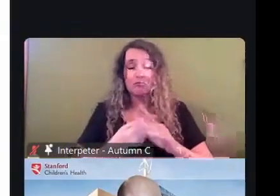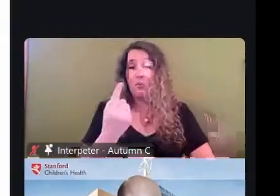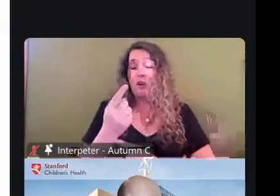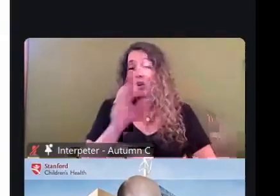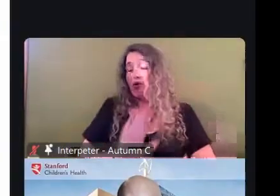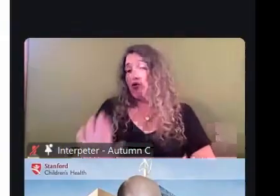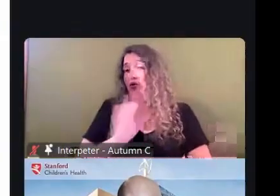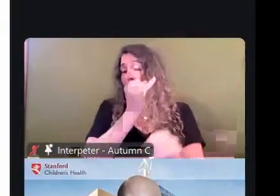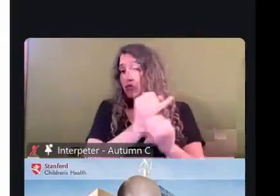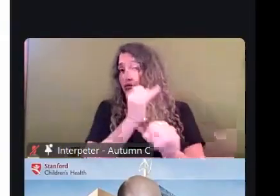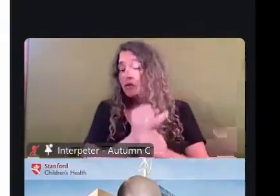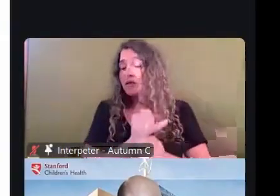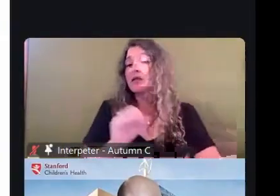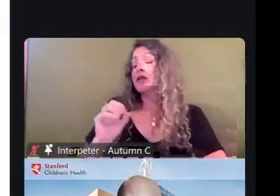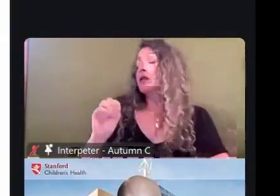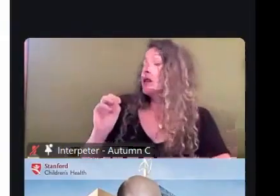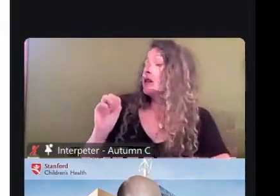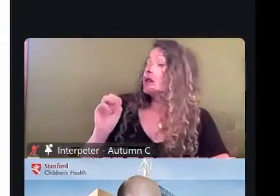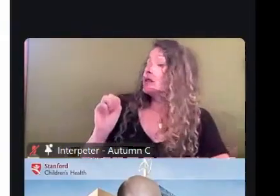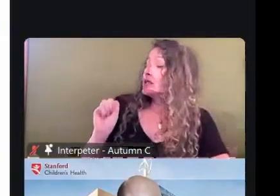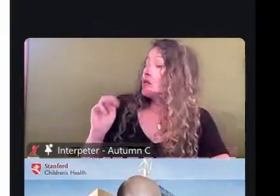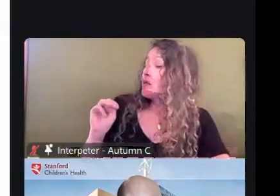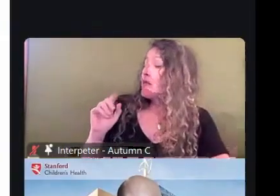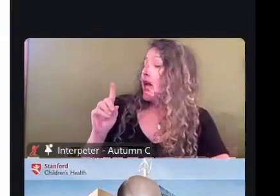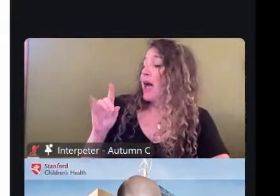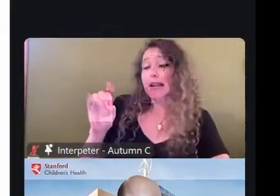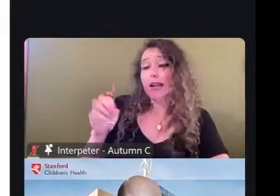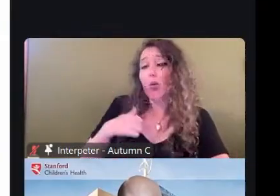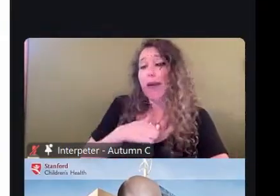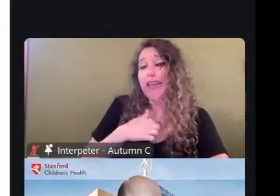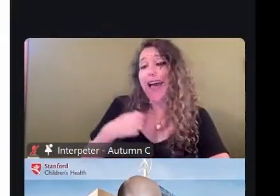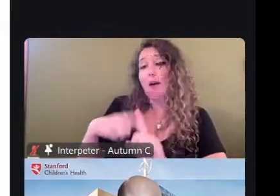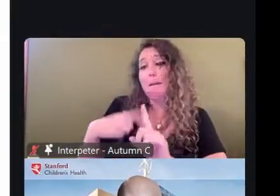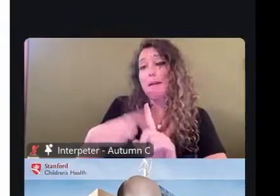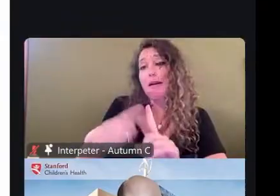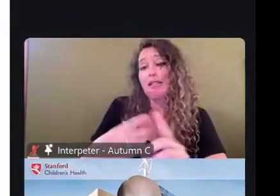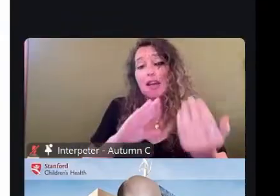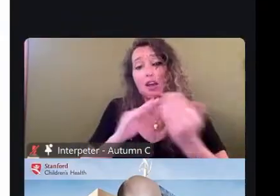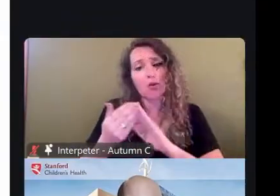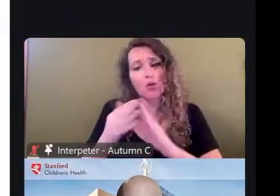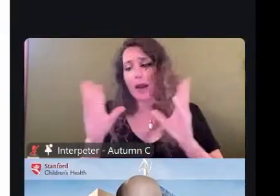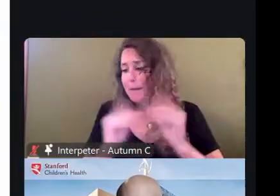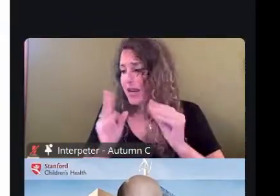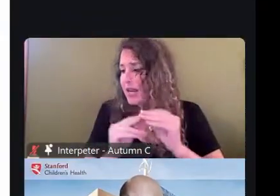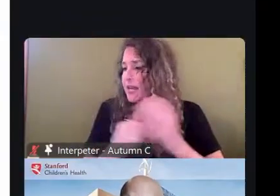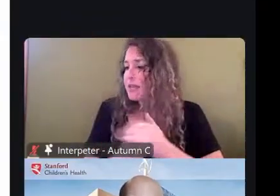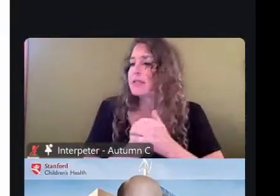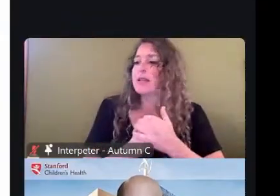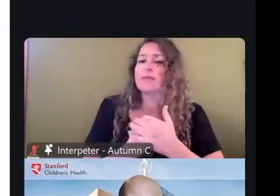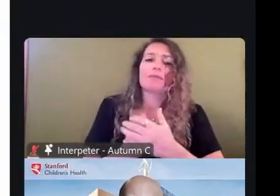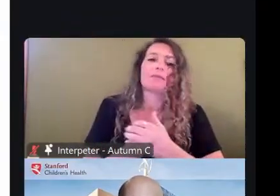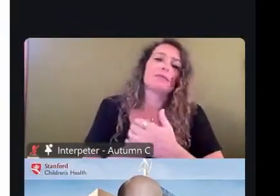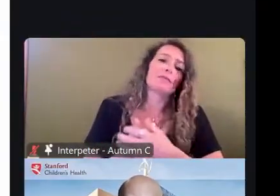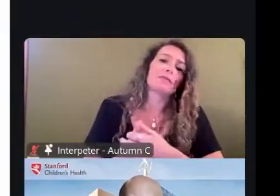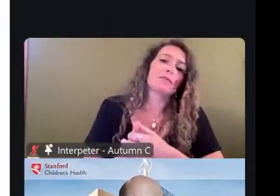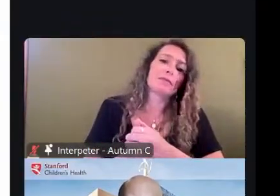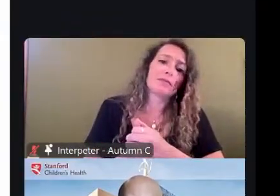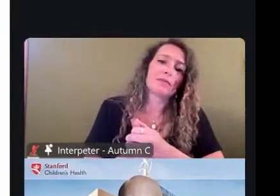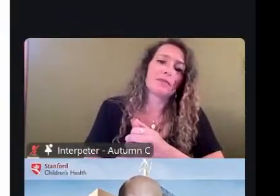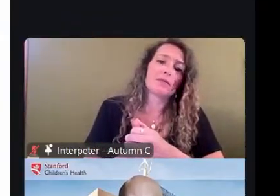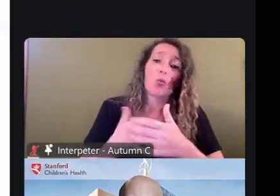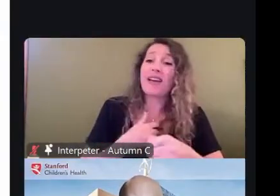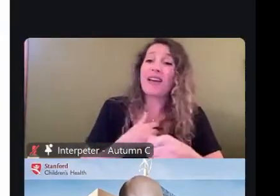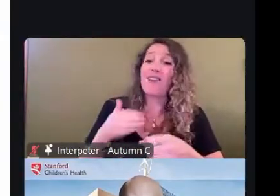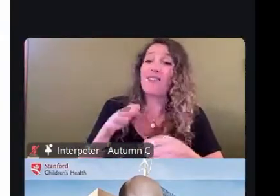And then of course, SMATI we have our monthly community meetings, and we certainly have enough projects